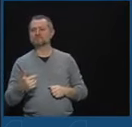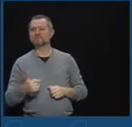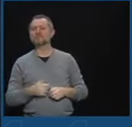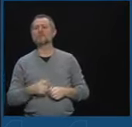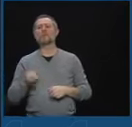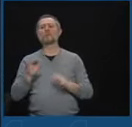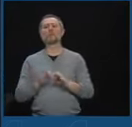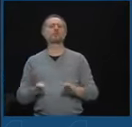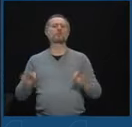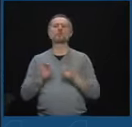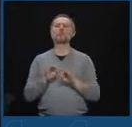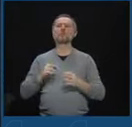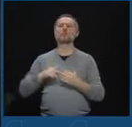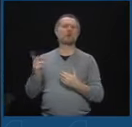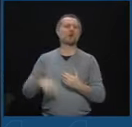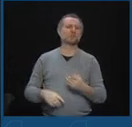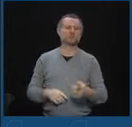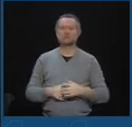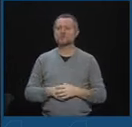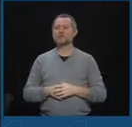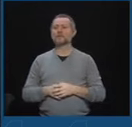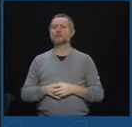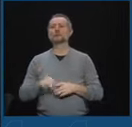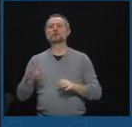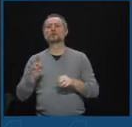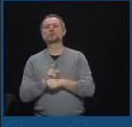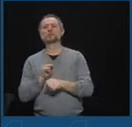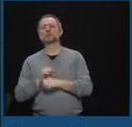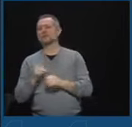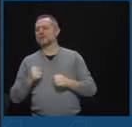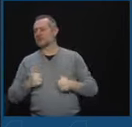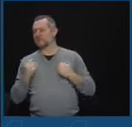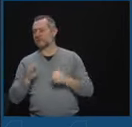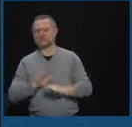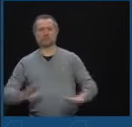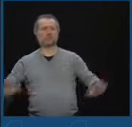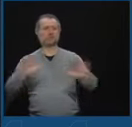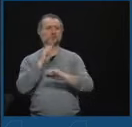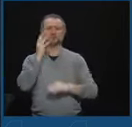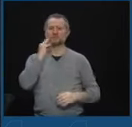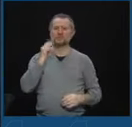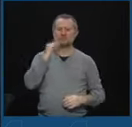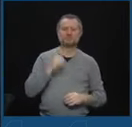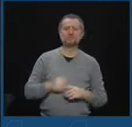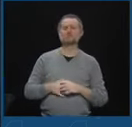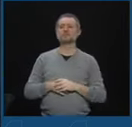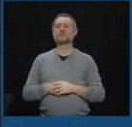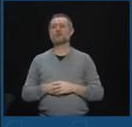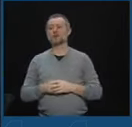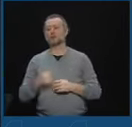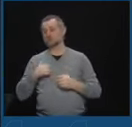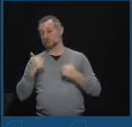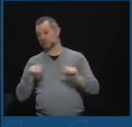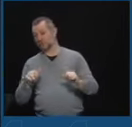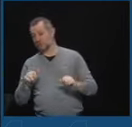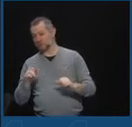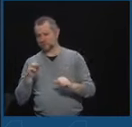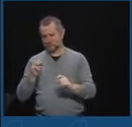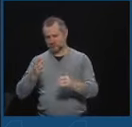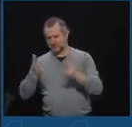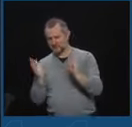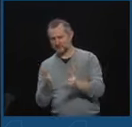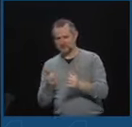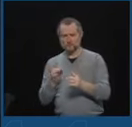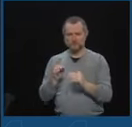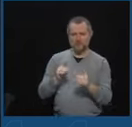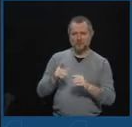and to use your life's experiences, because when we think about the people we're trying to persuade to take a different path,